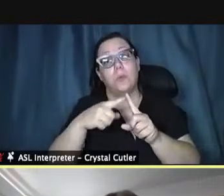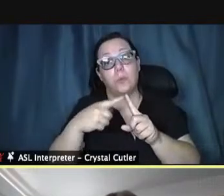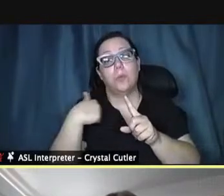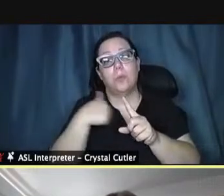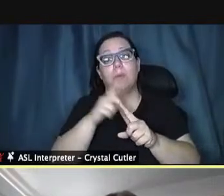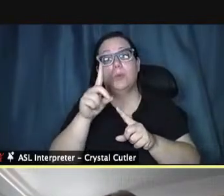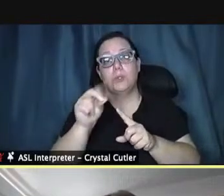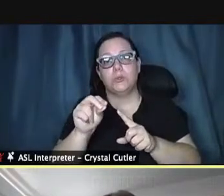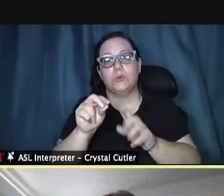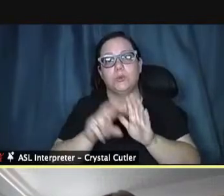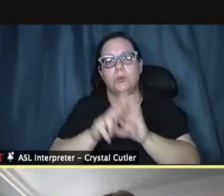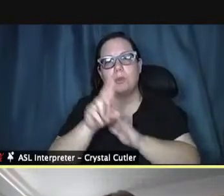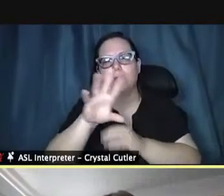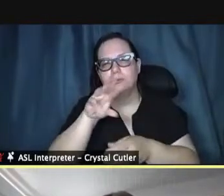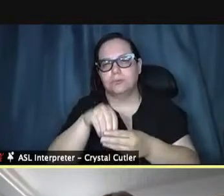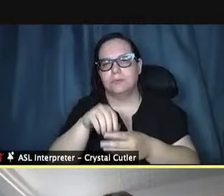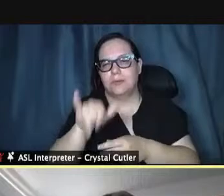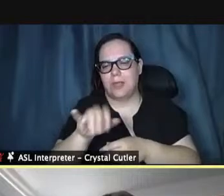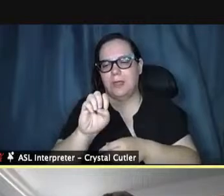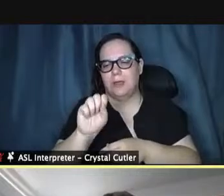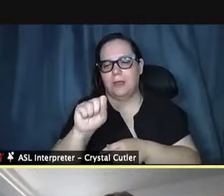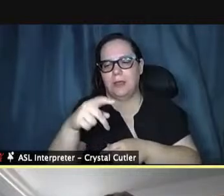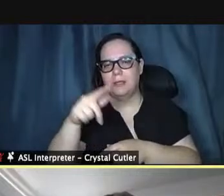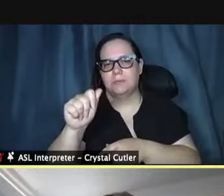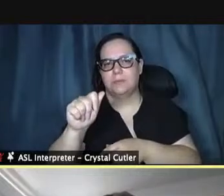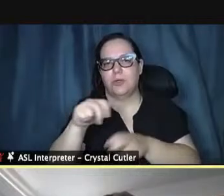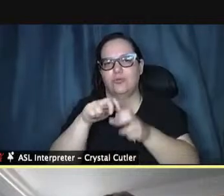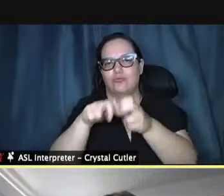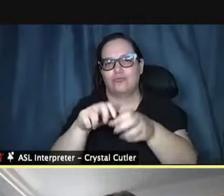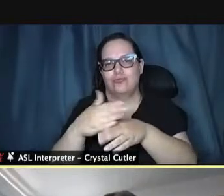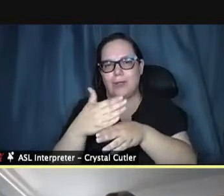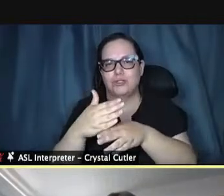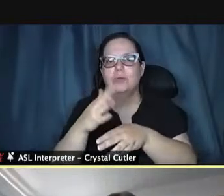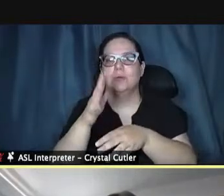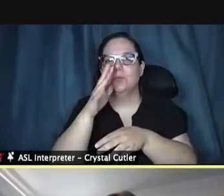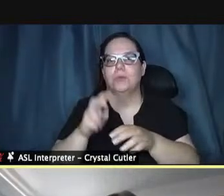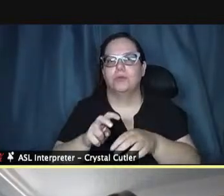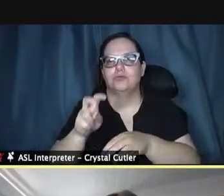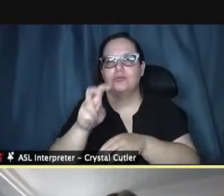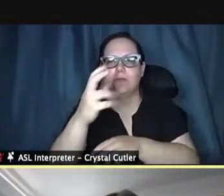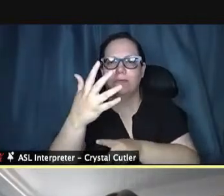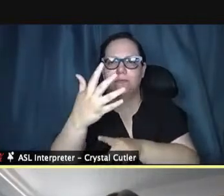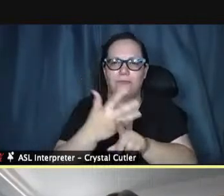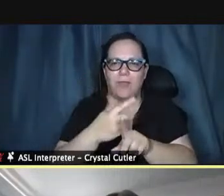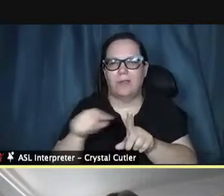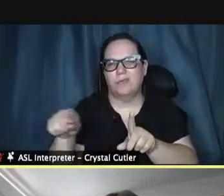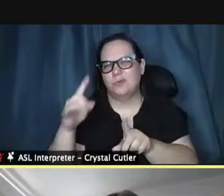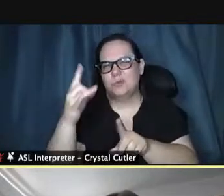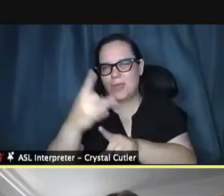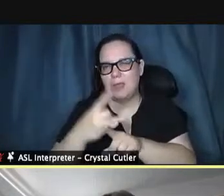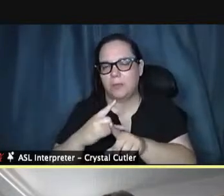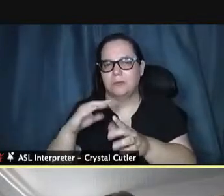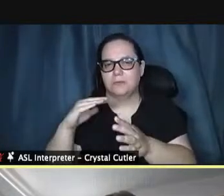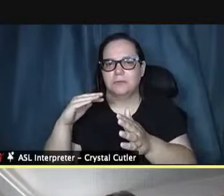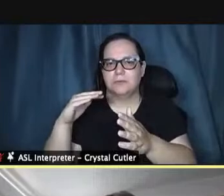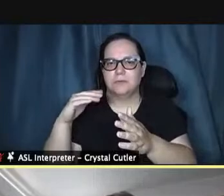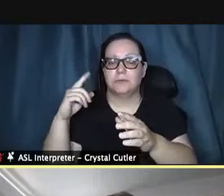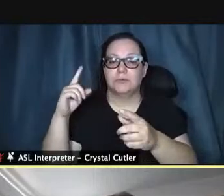ESPA rideshare, we will then travel 5 to 8 months to the moon, after which we will embark on our